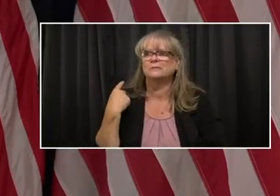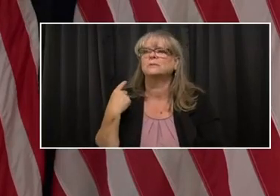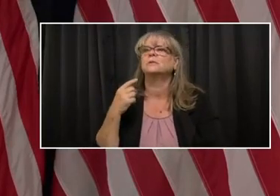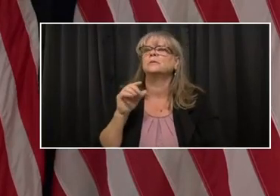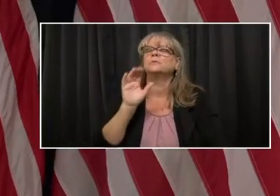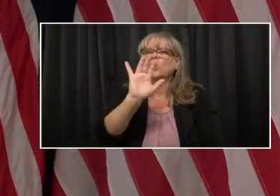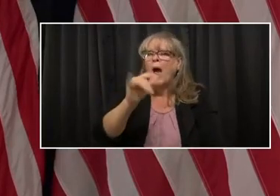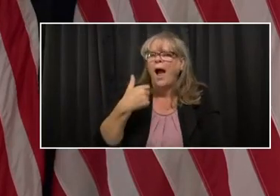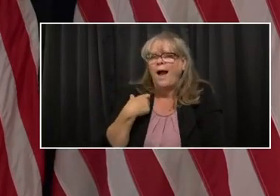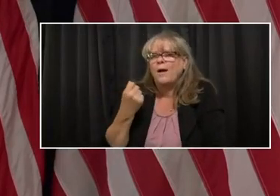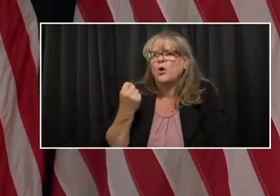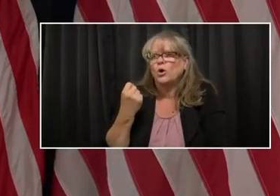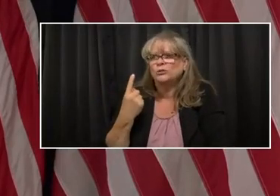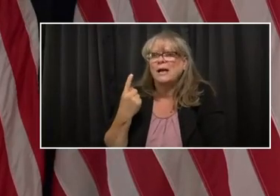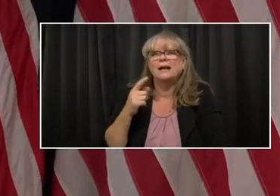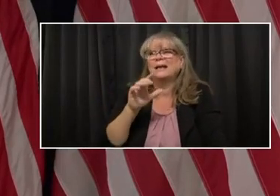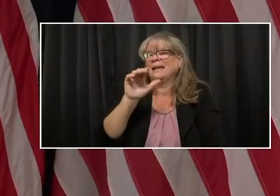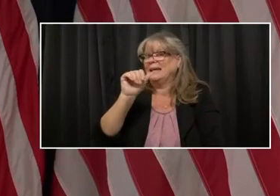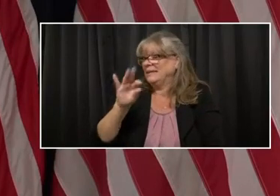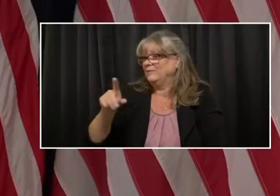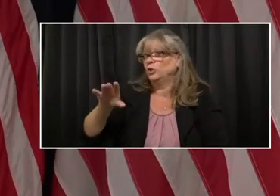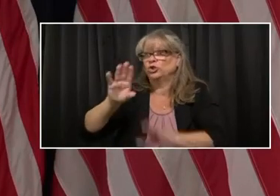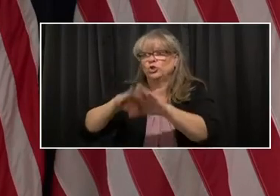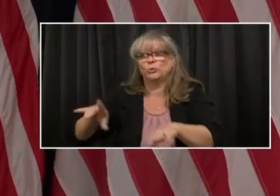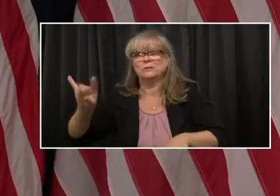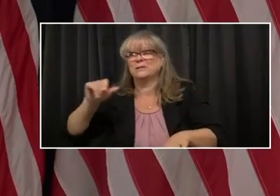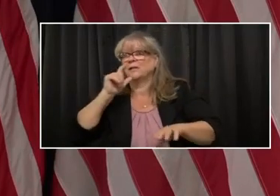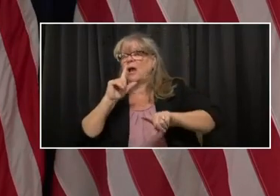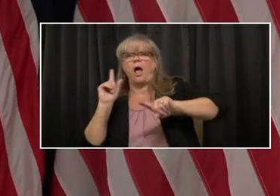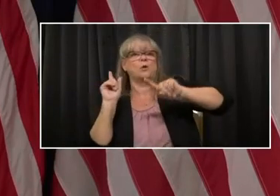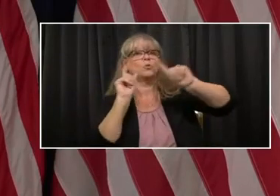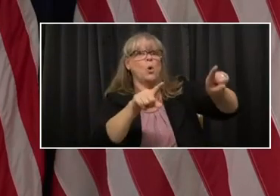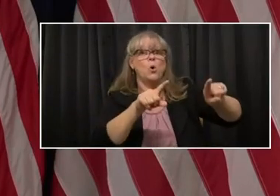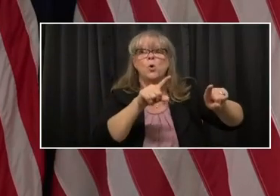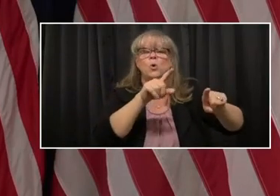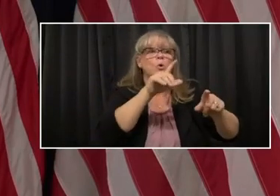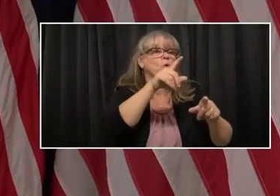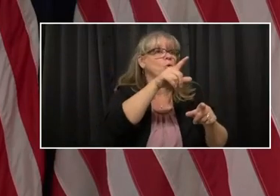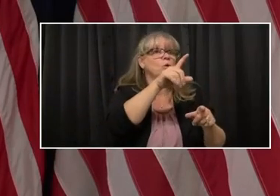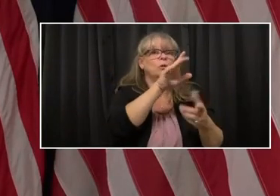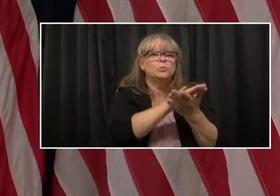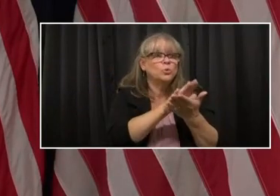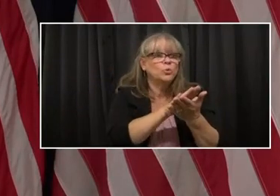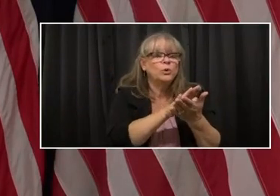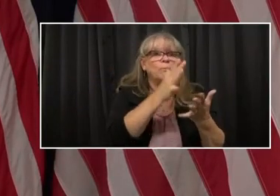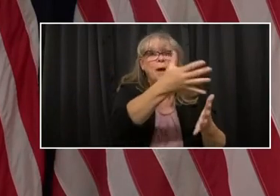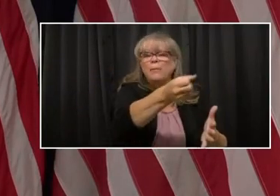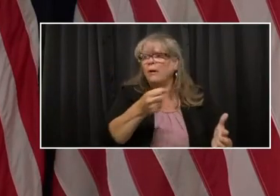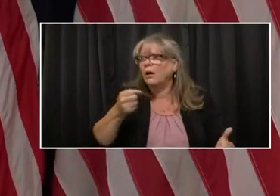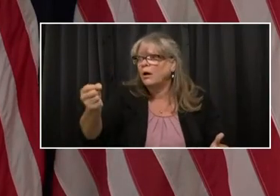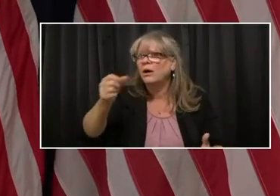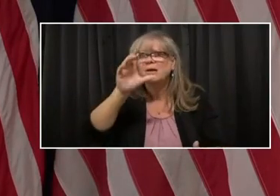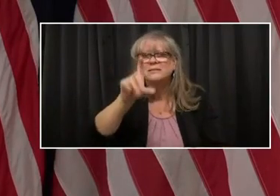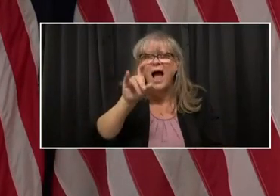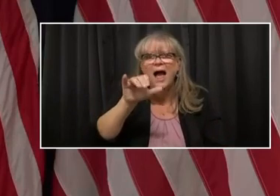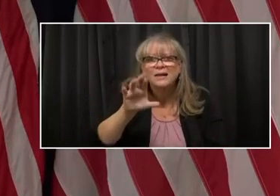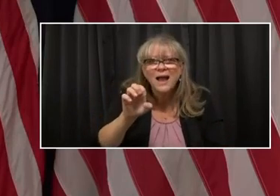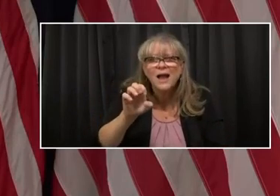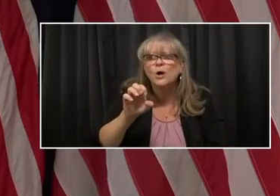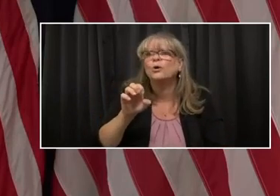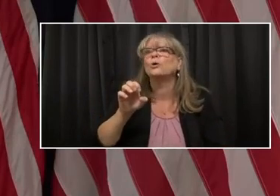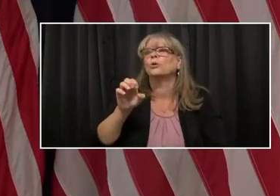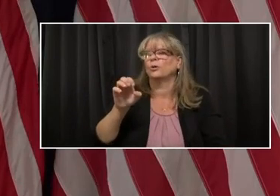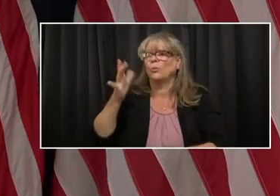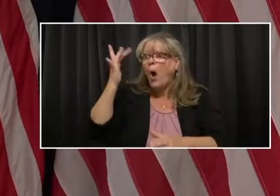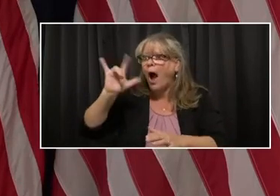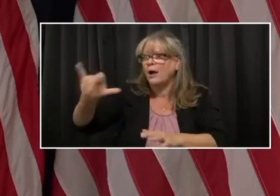a grandma with 6 grandkids another day a week, and a neighborhood daycare with 5 kids another day a week. They, in many cases, might encounter